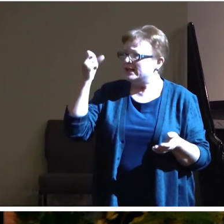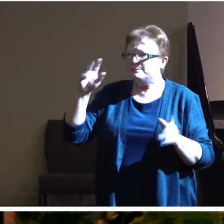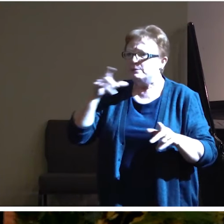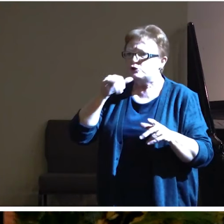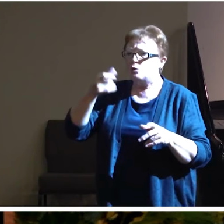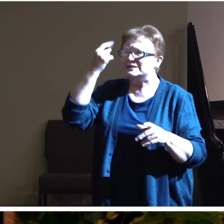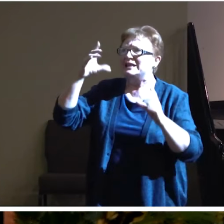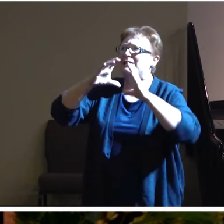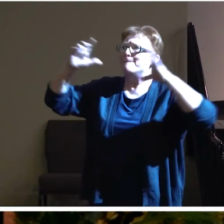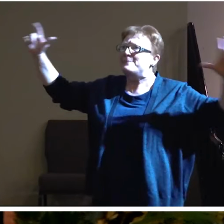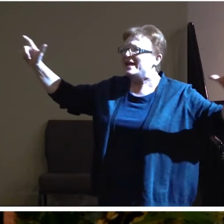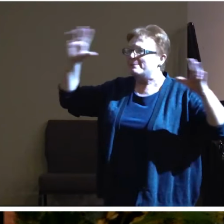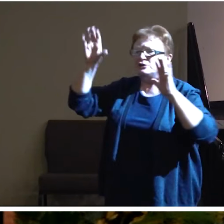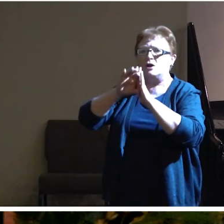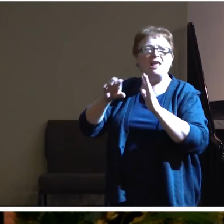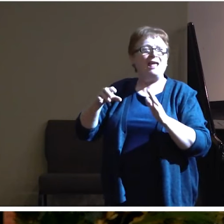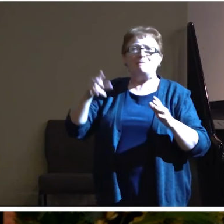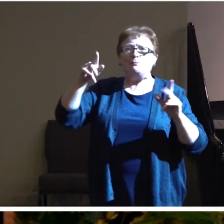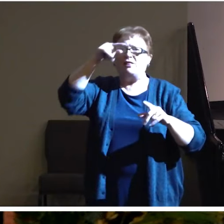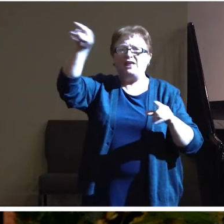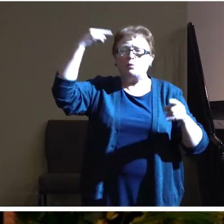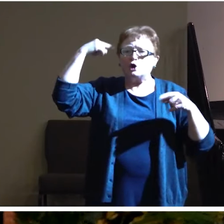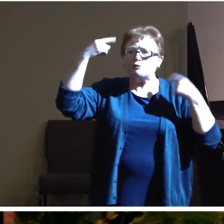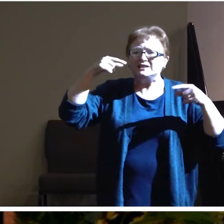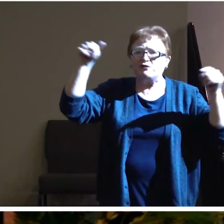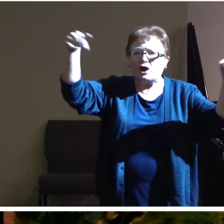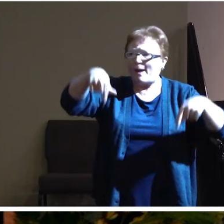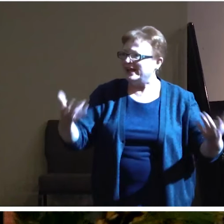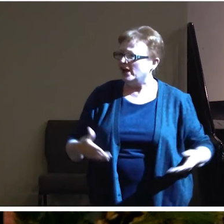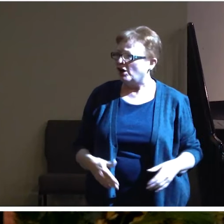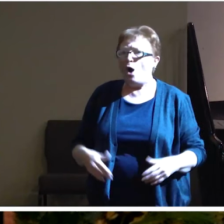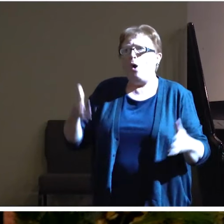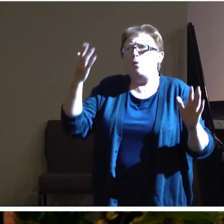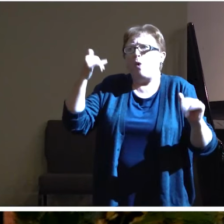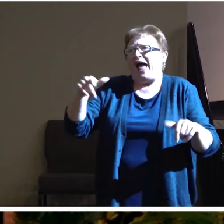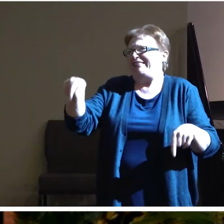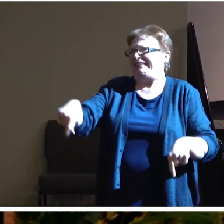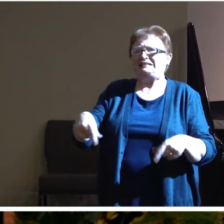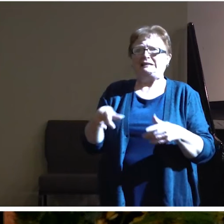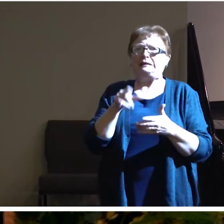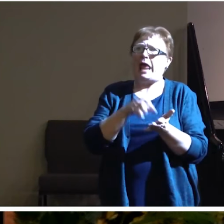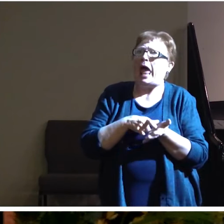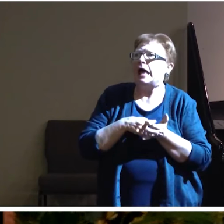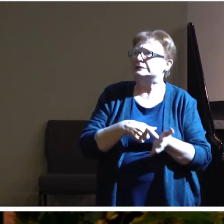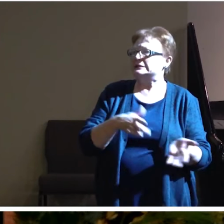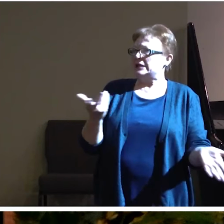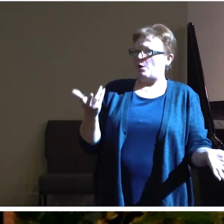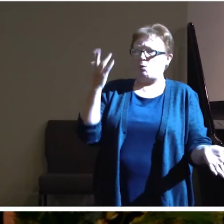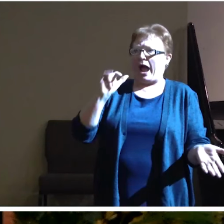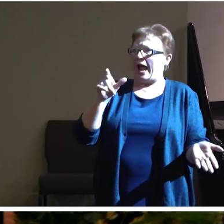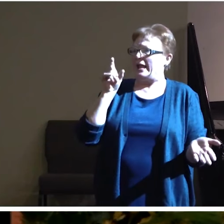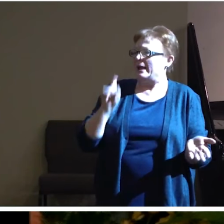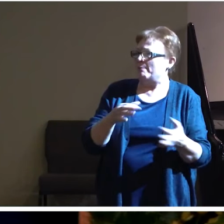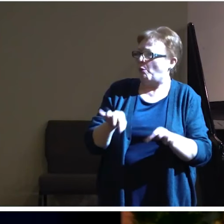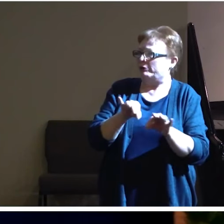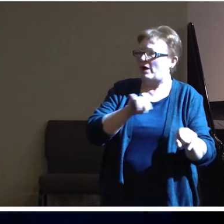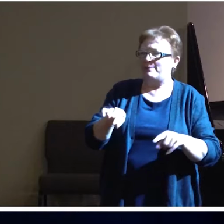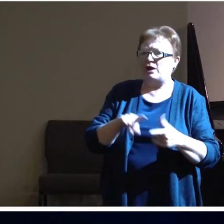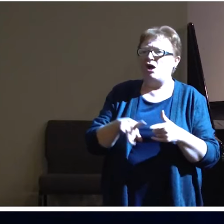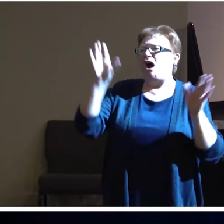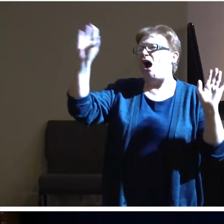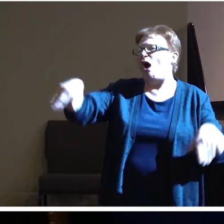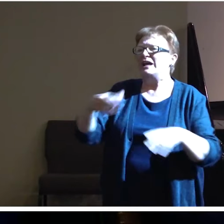They think we're nuts for being here today. Why is this necessary? Why is it necessary? Salvations